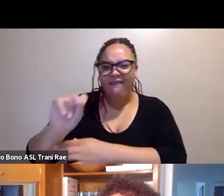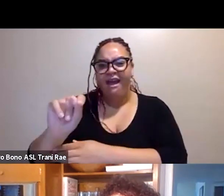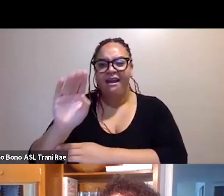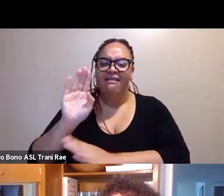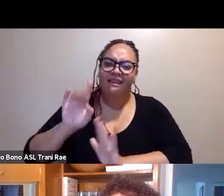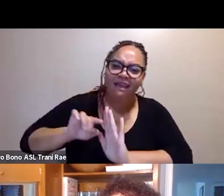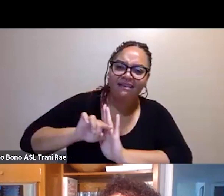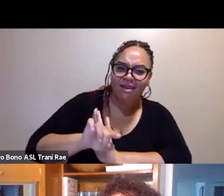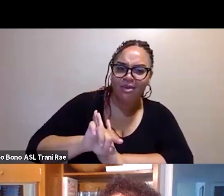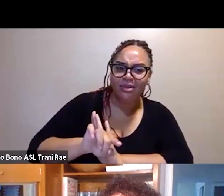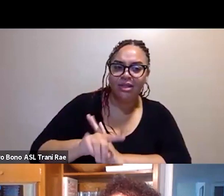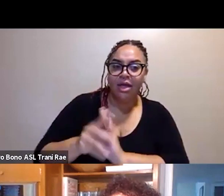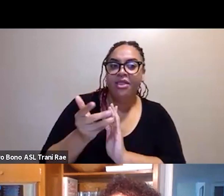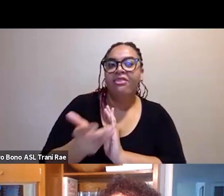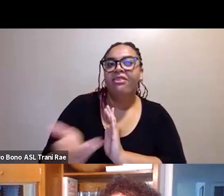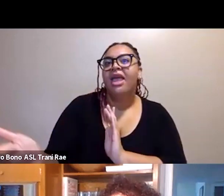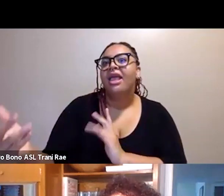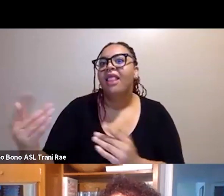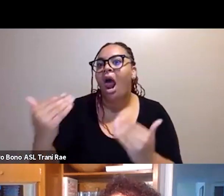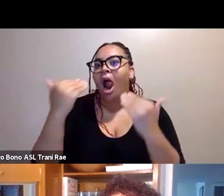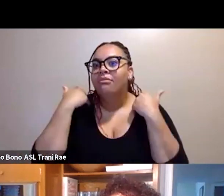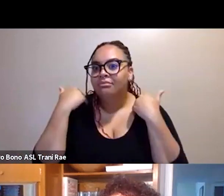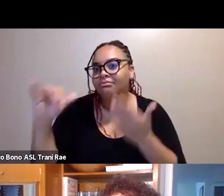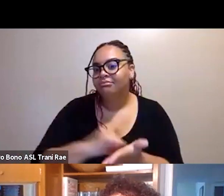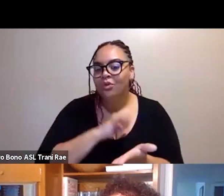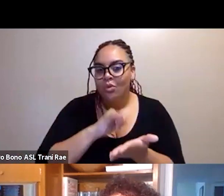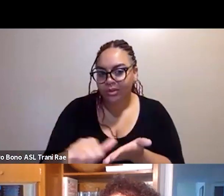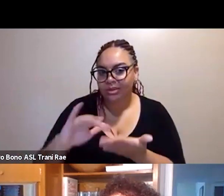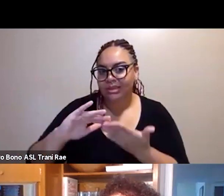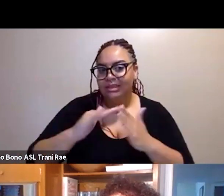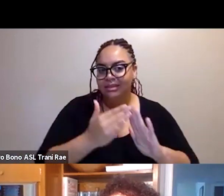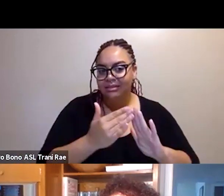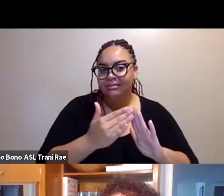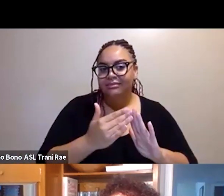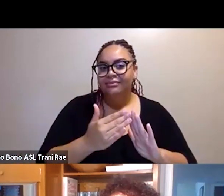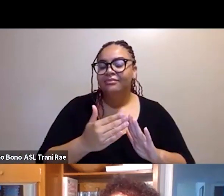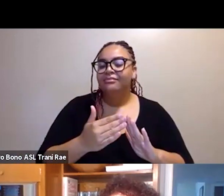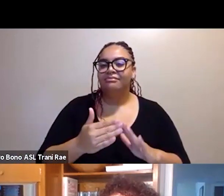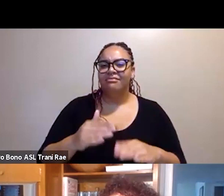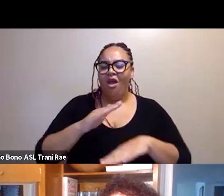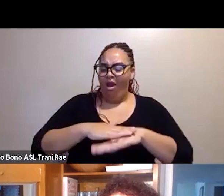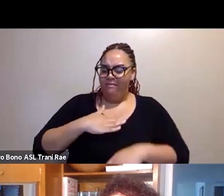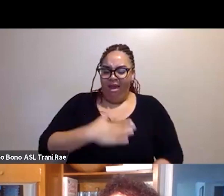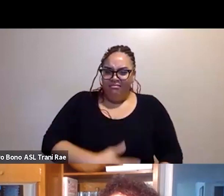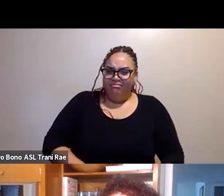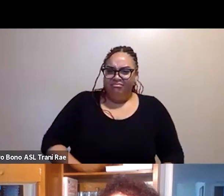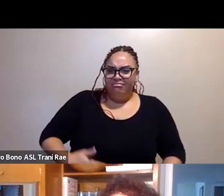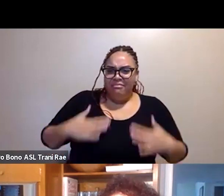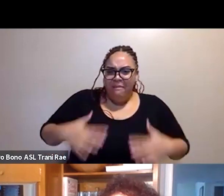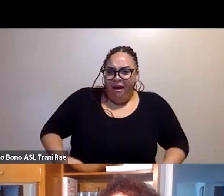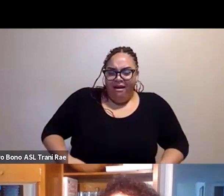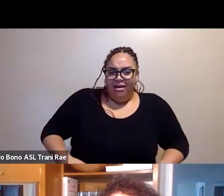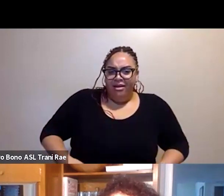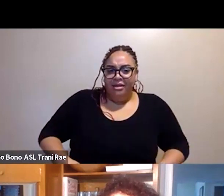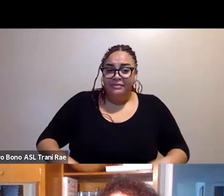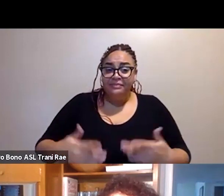the thing that ate New York City on my rotund belly. It may look like